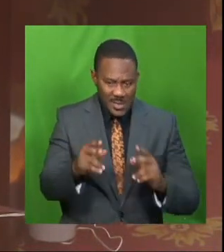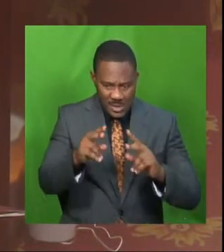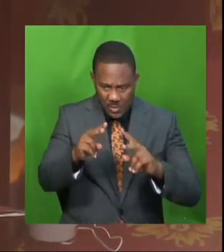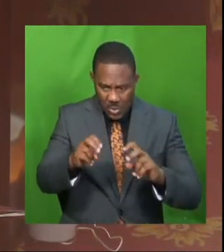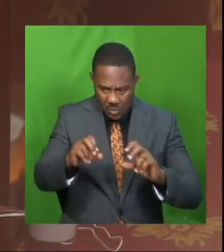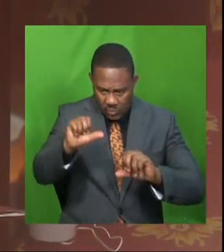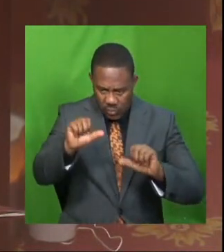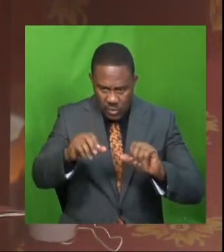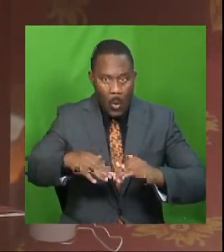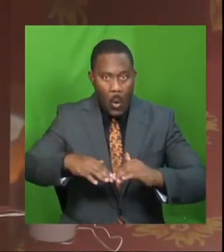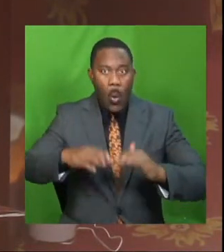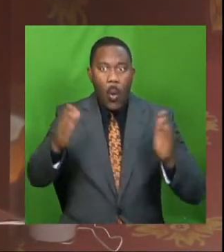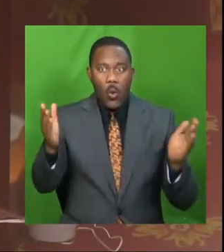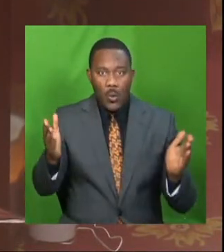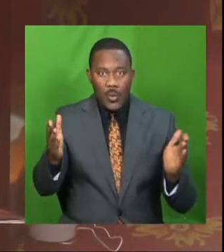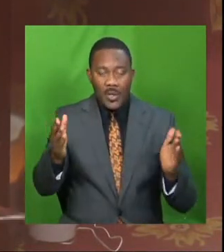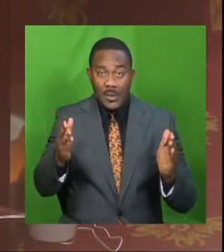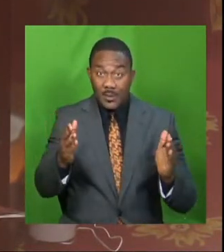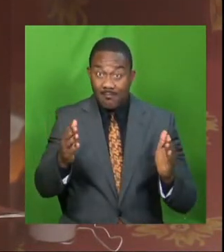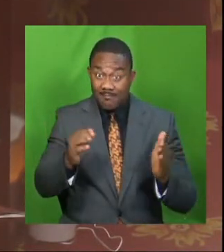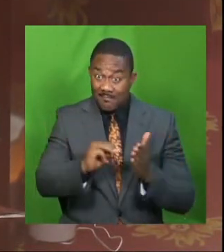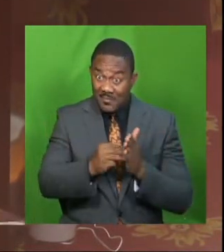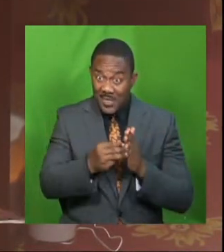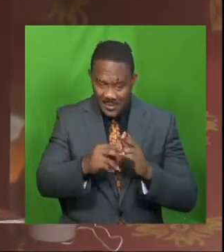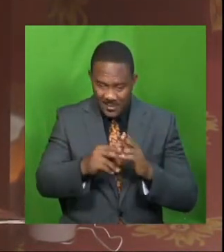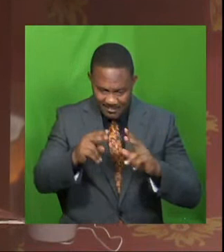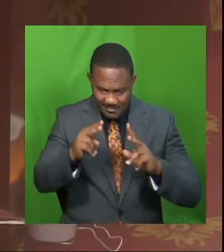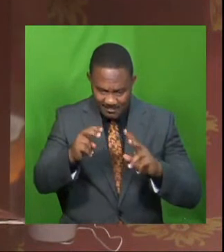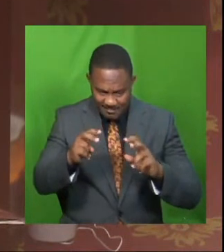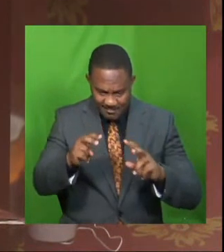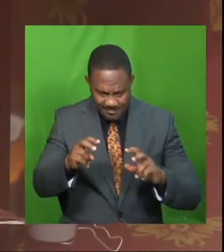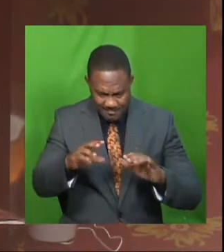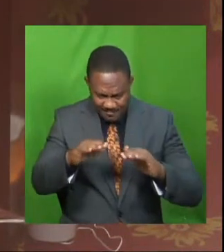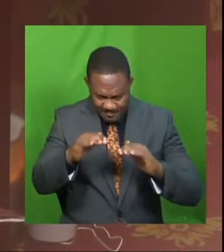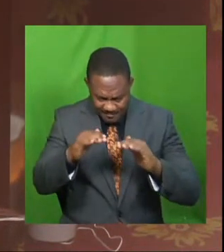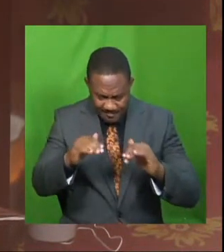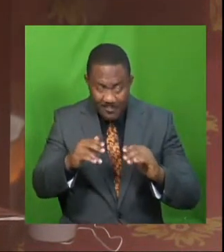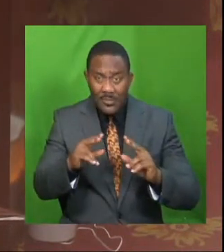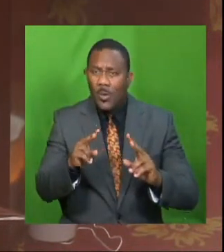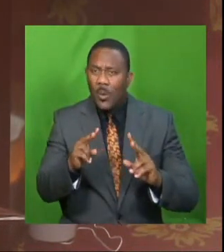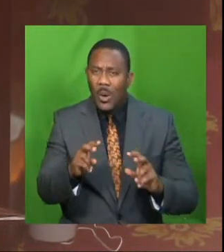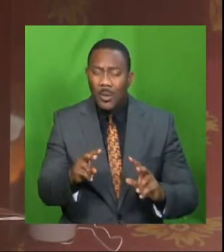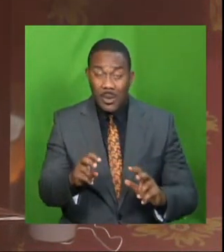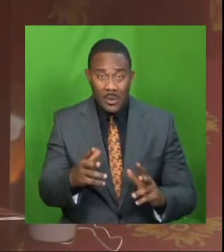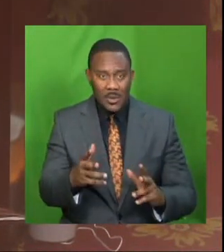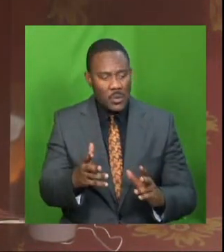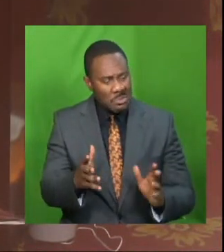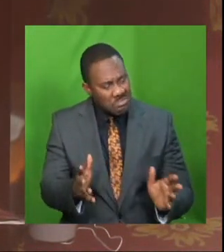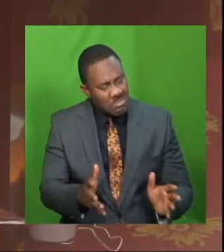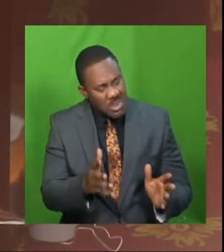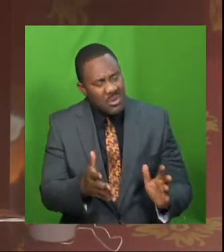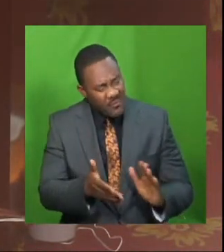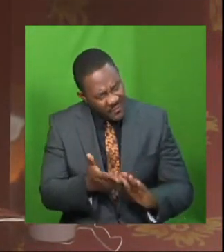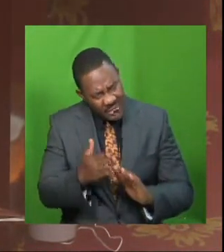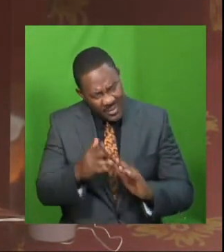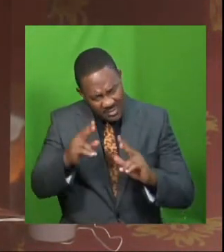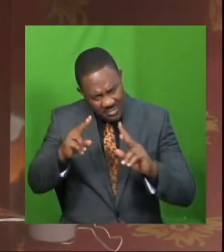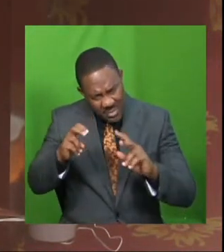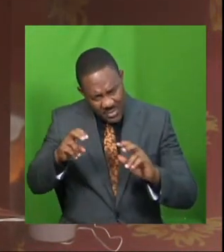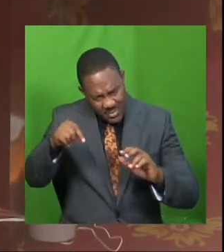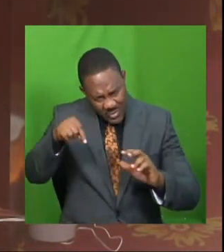that investigation. Mr. Speaker, that is the latest update, even as we encourage and urge them to fast track that. That is the information